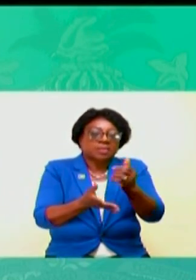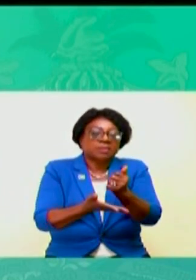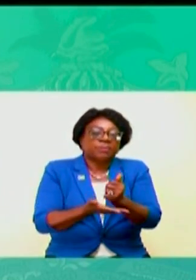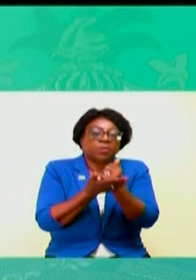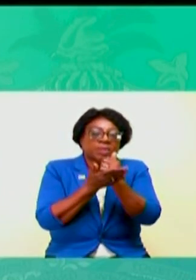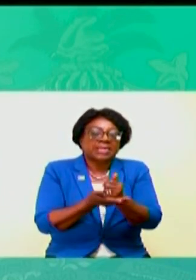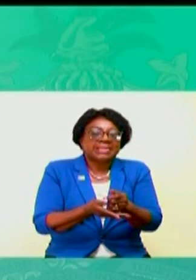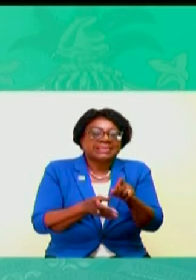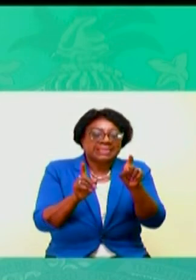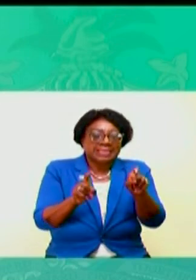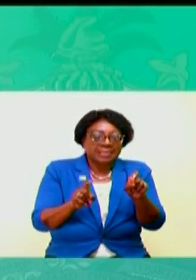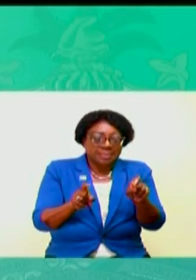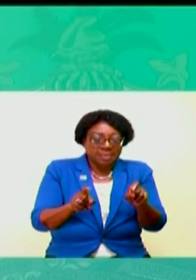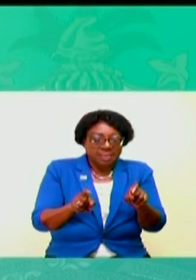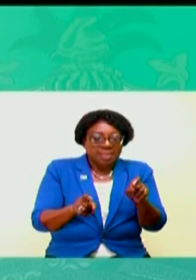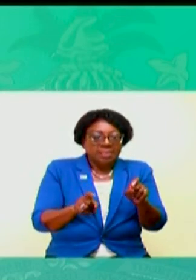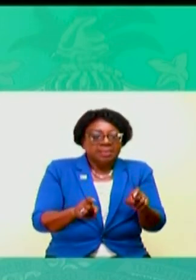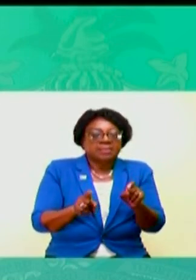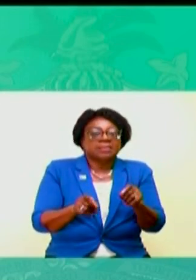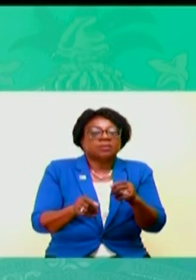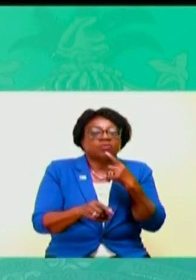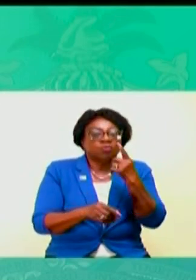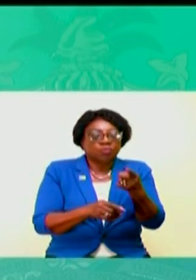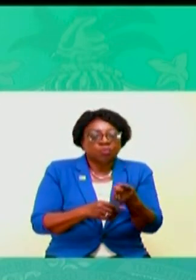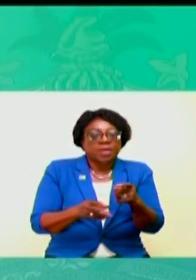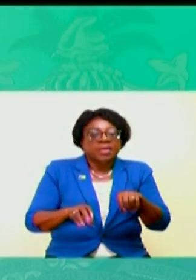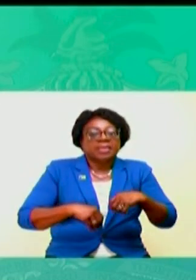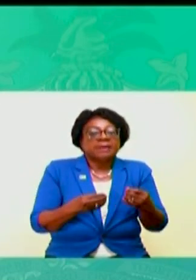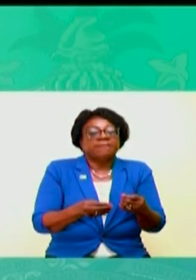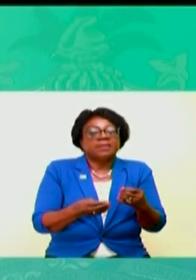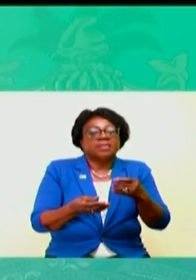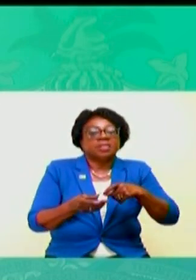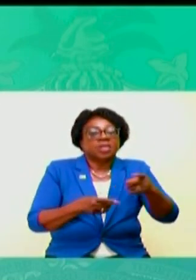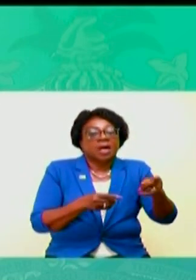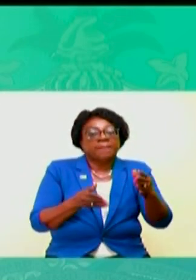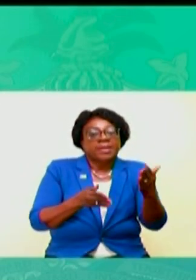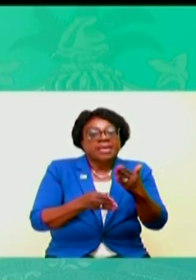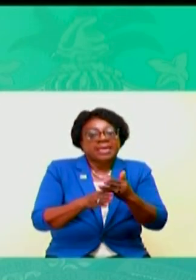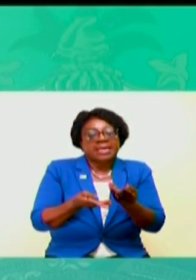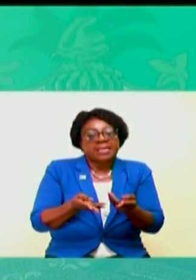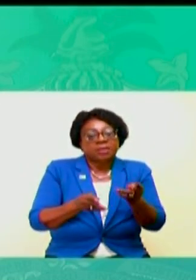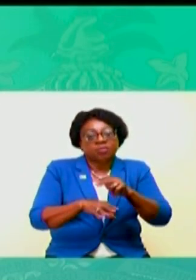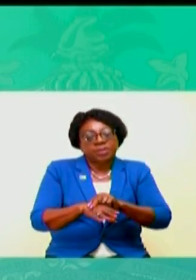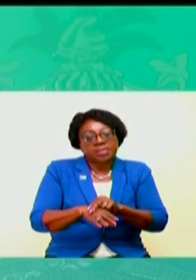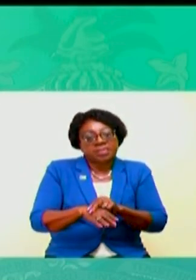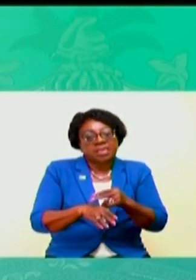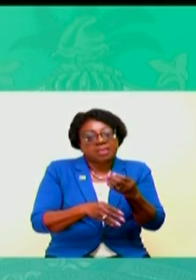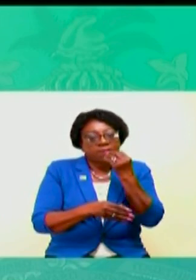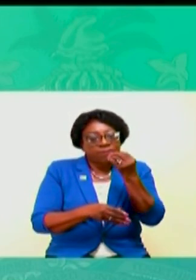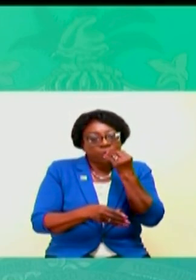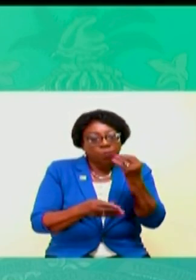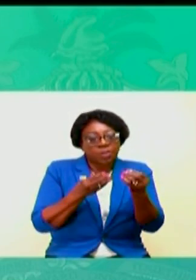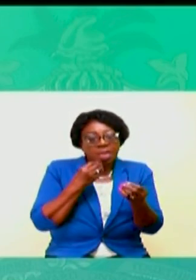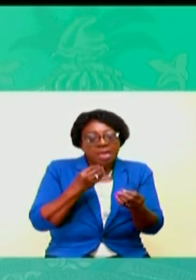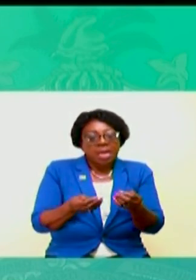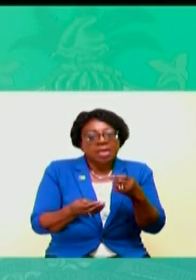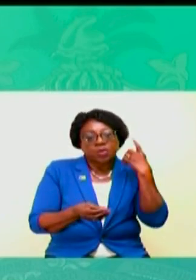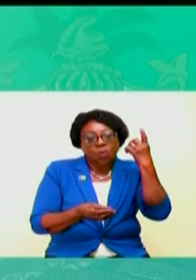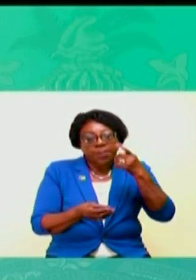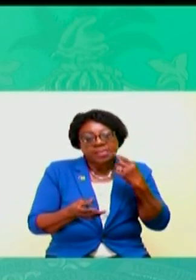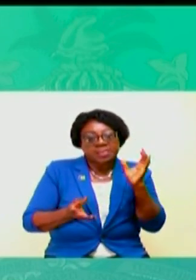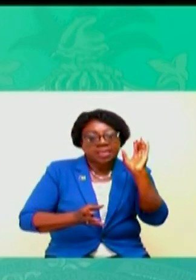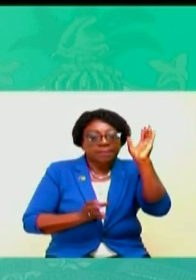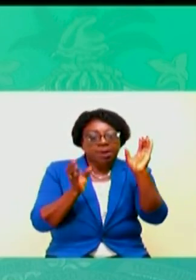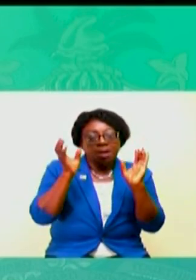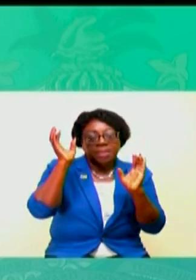required. This is particularly relevant given the sharp increase in food in the global and domestic markets. The Carmichael